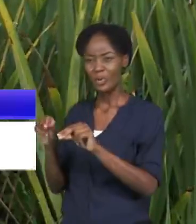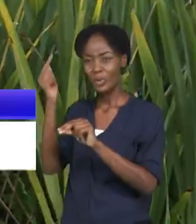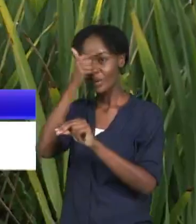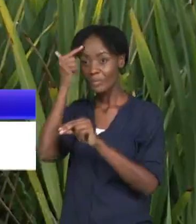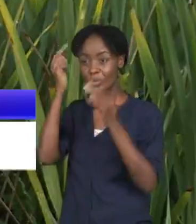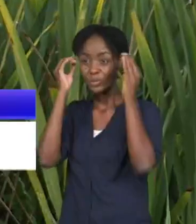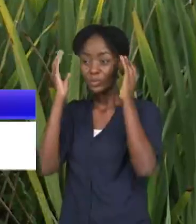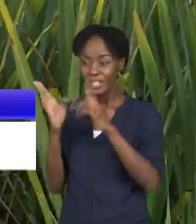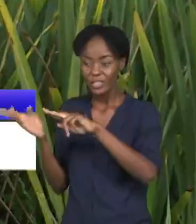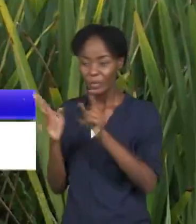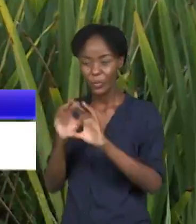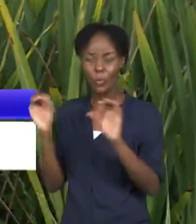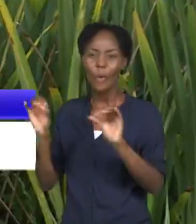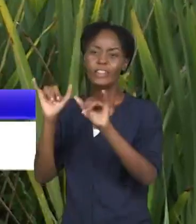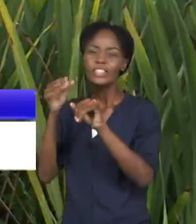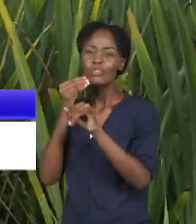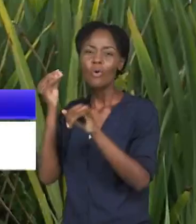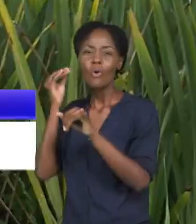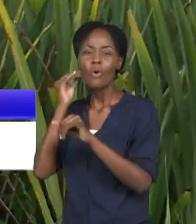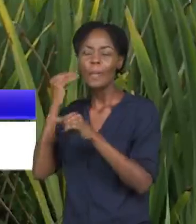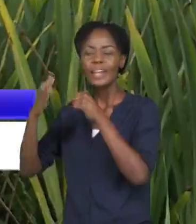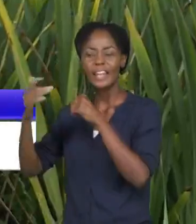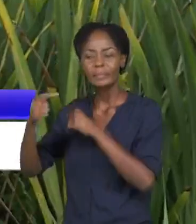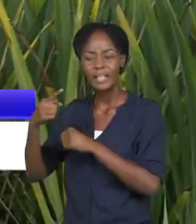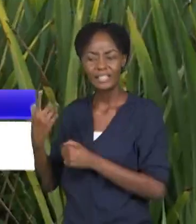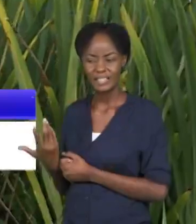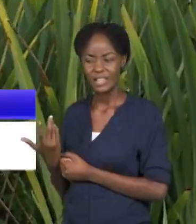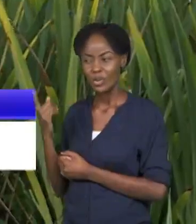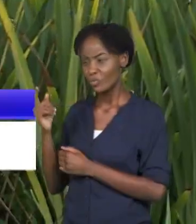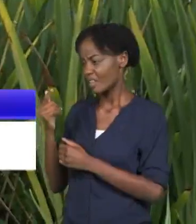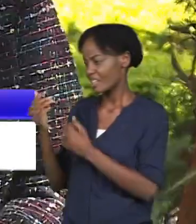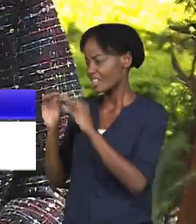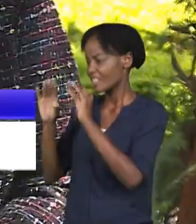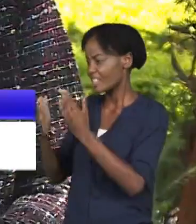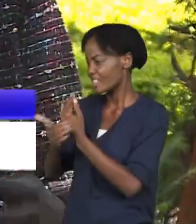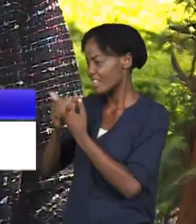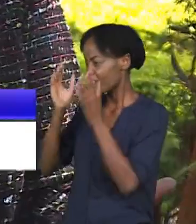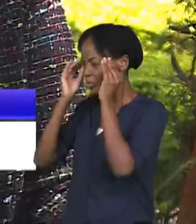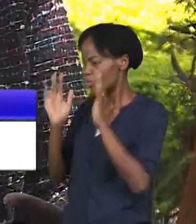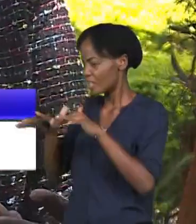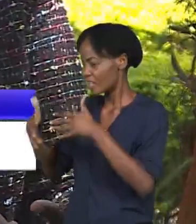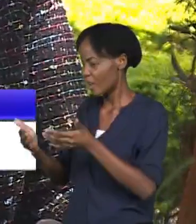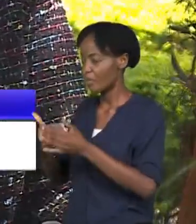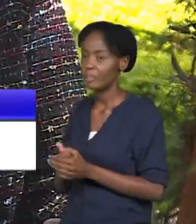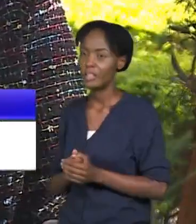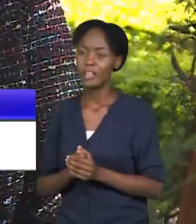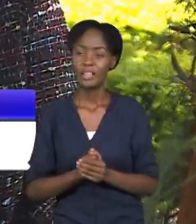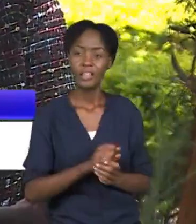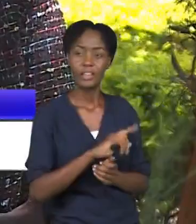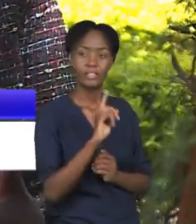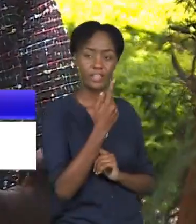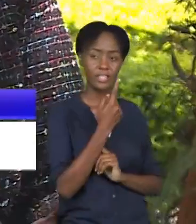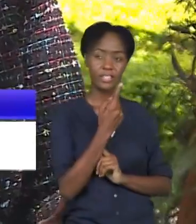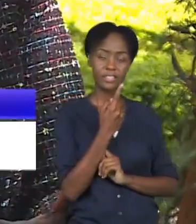9 months, almost a year. So how do you presume they handle these students? I think initially, as